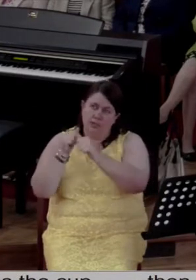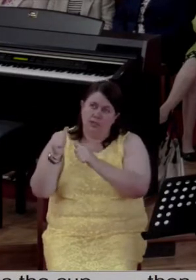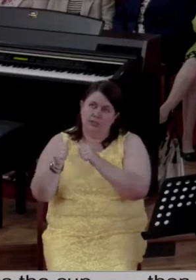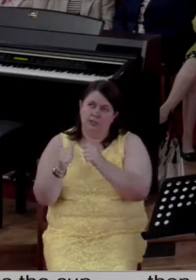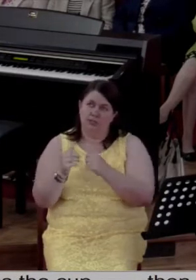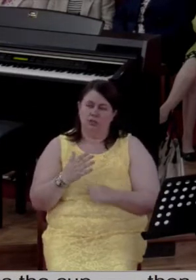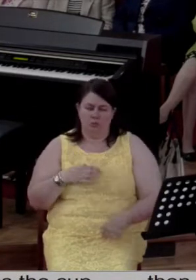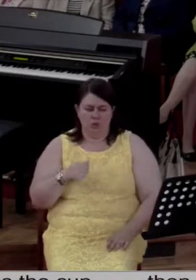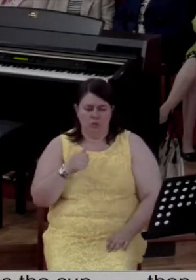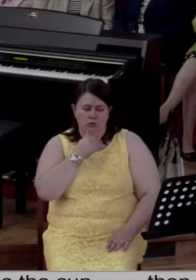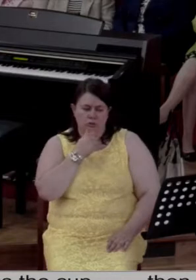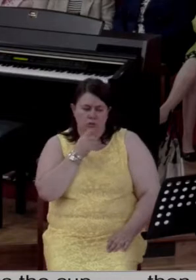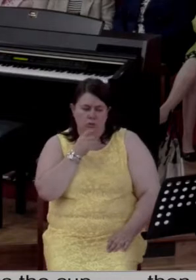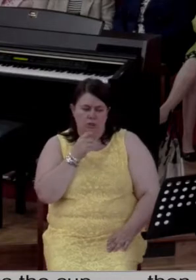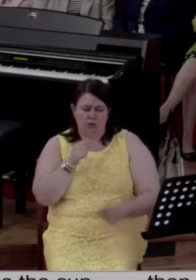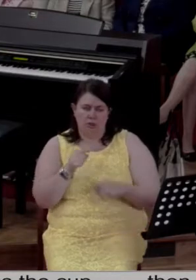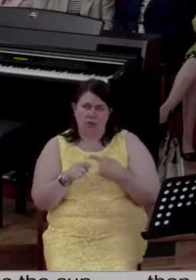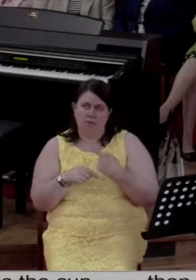forever.